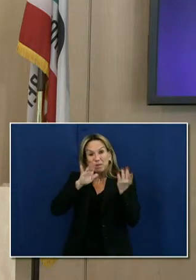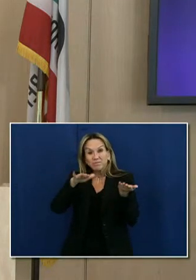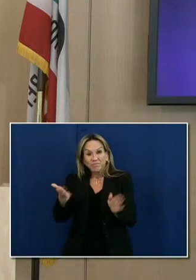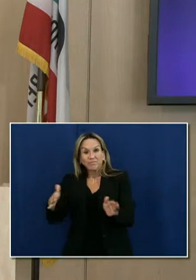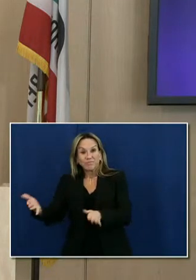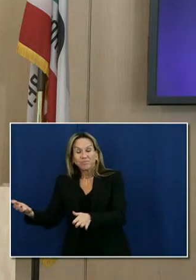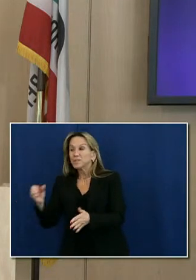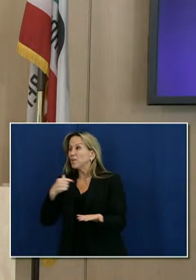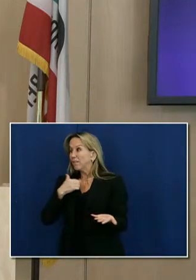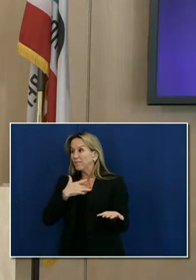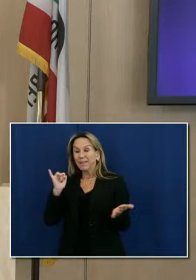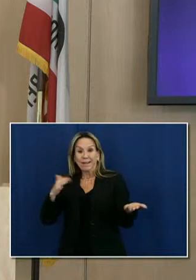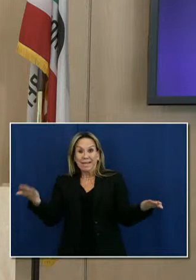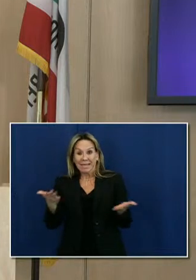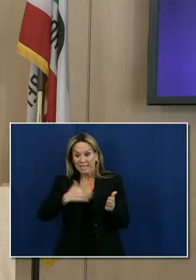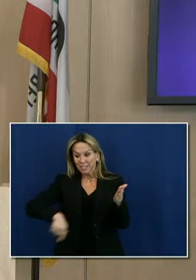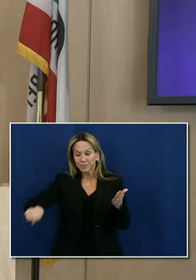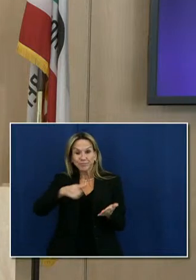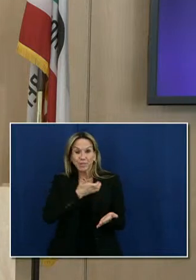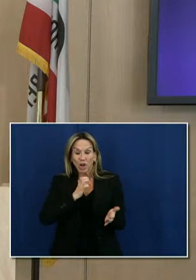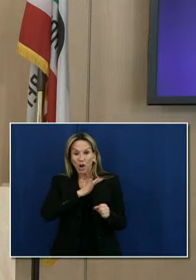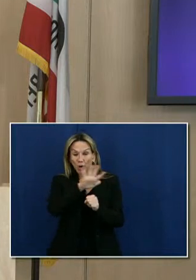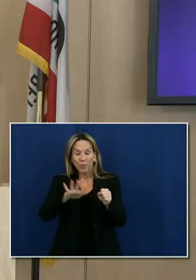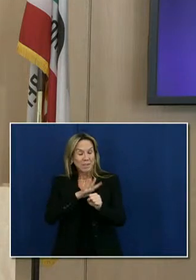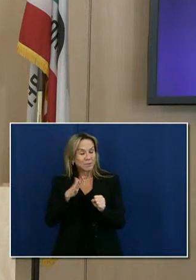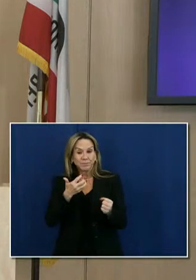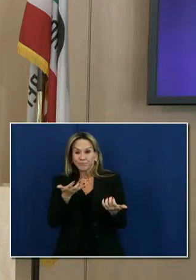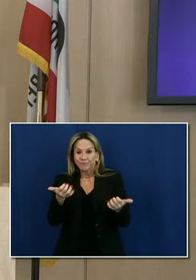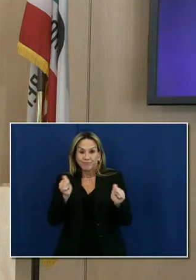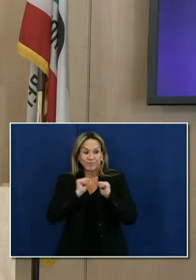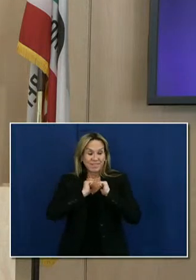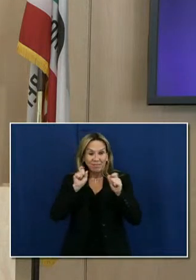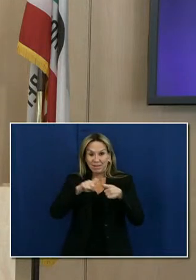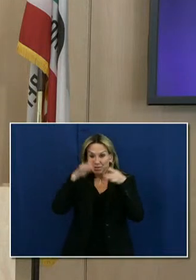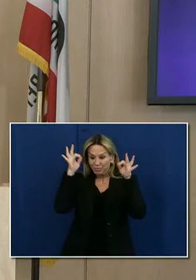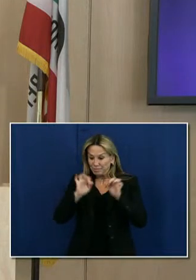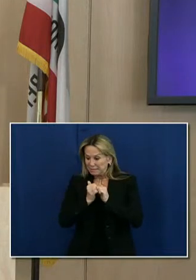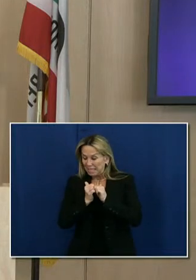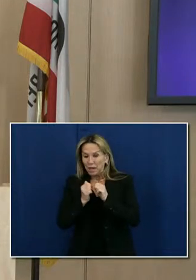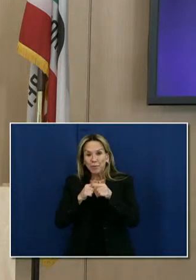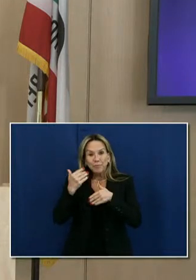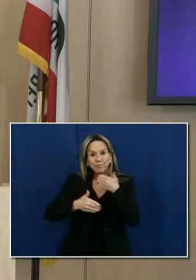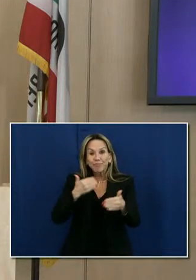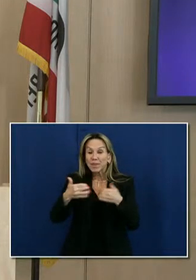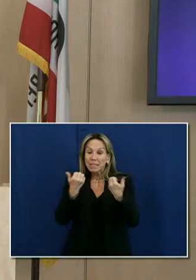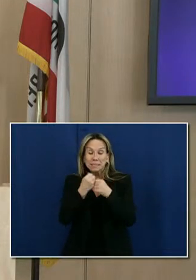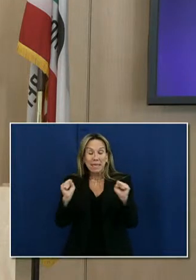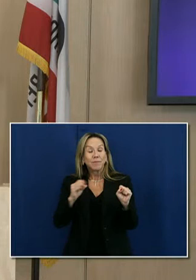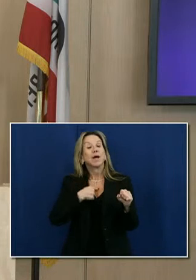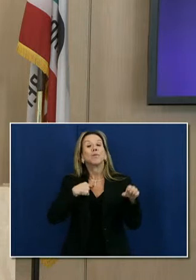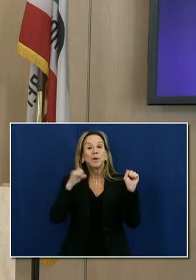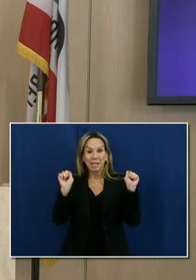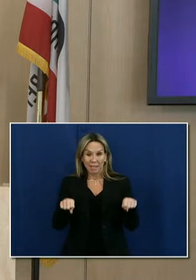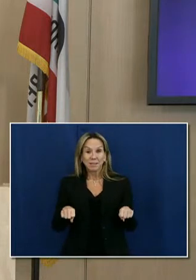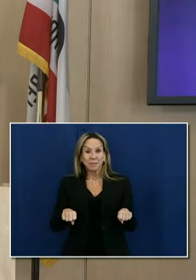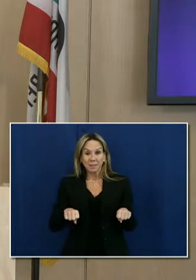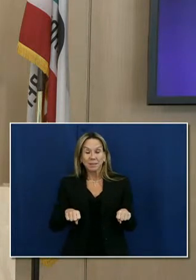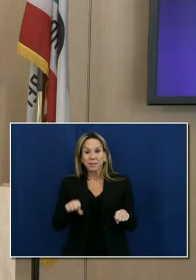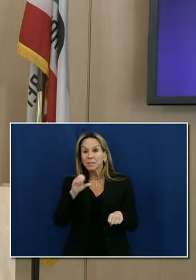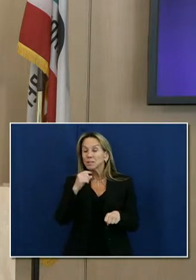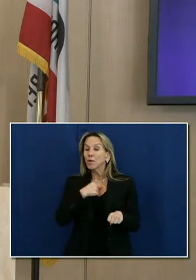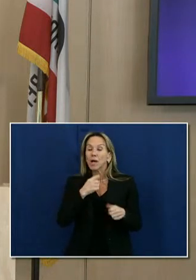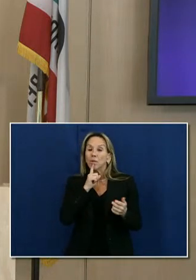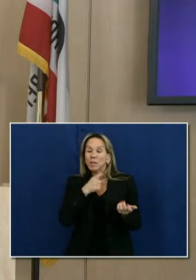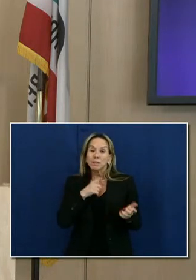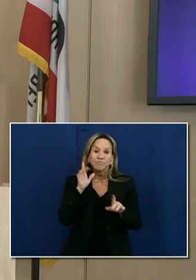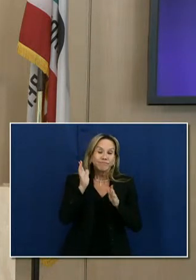own. We're left here in this region, in this state, to do it for ourselves. And so we can do it for ourselves. And so I would just